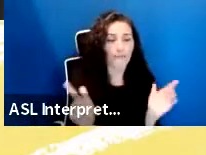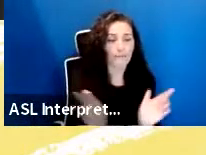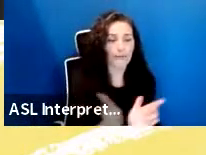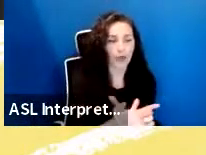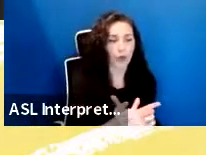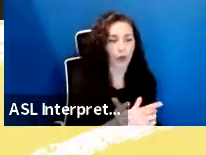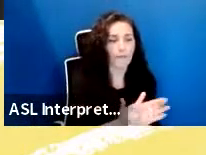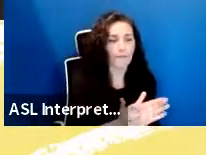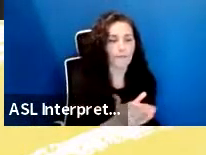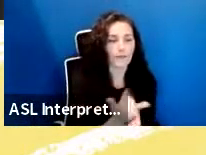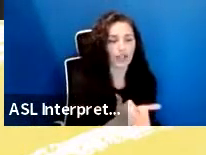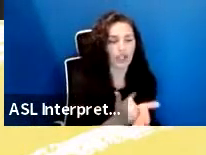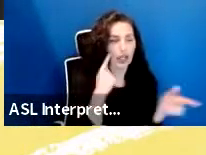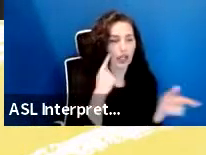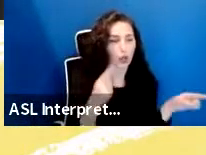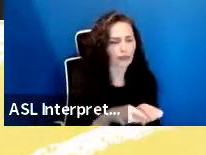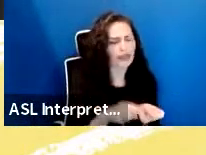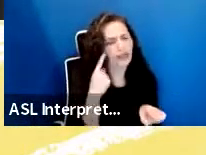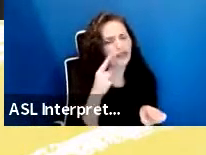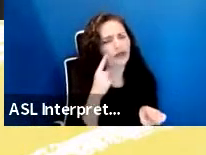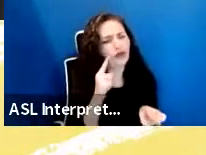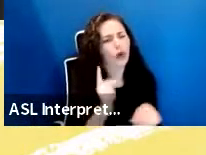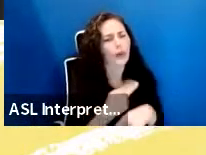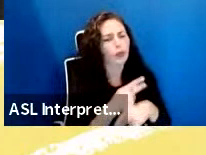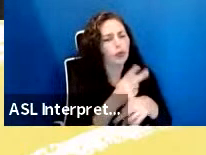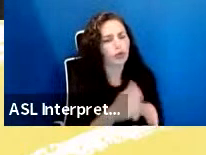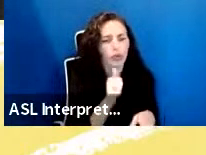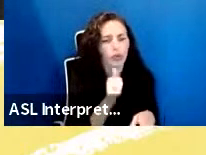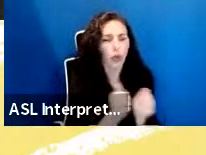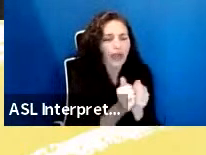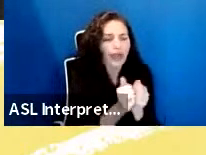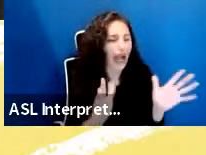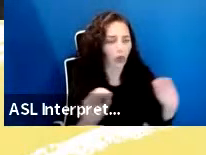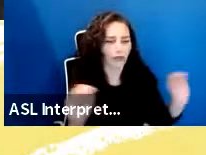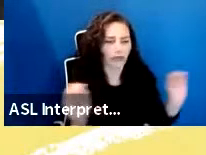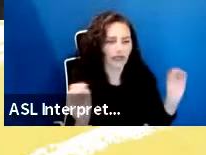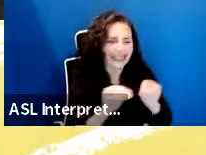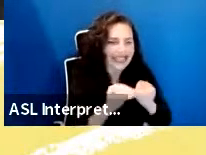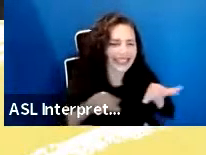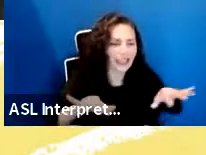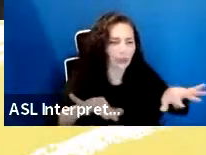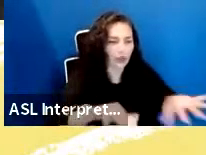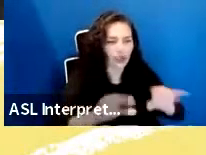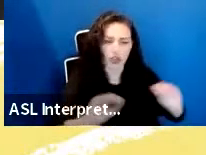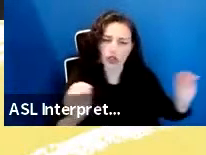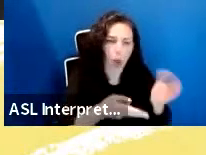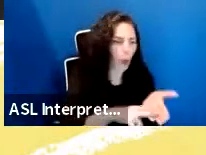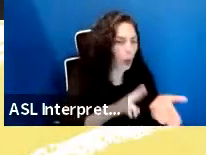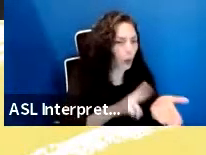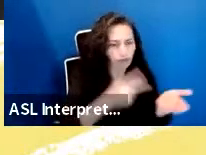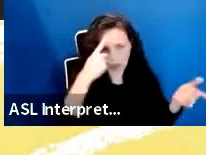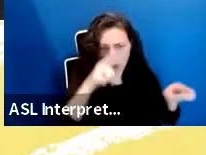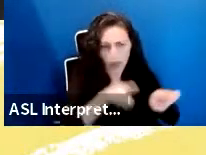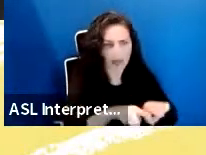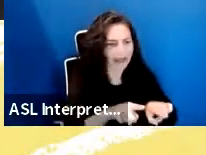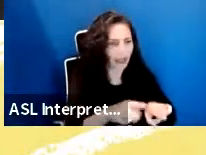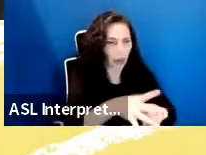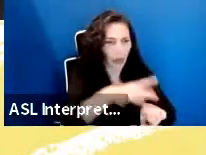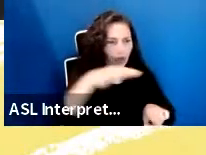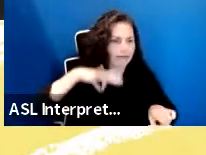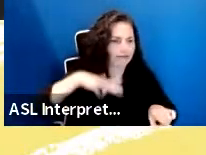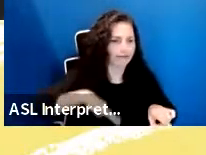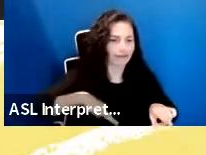is that it really is for the producer who does not have any type of distribution, any deals where you're going to receive any type